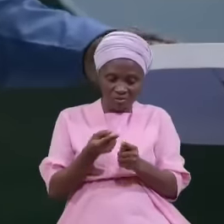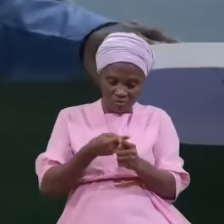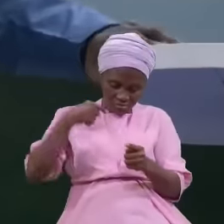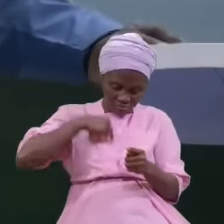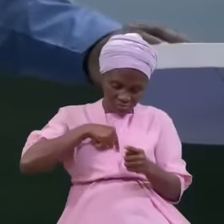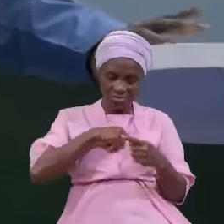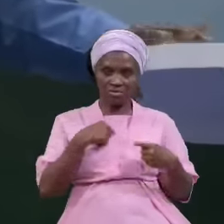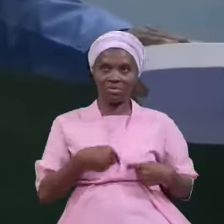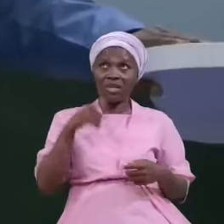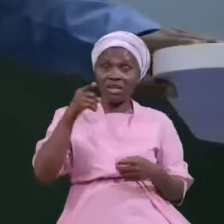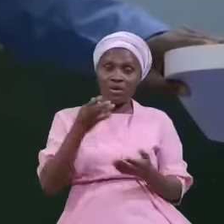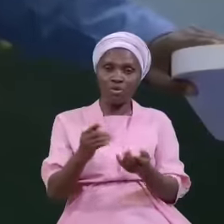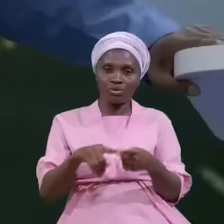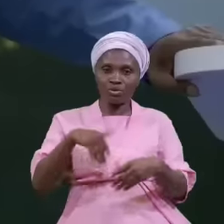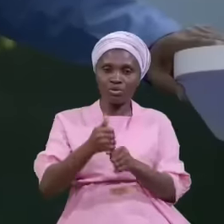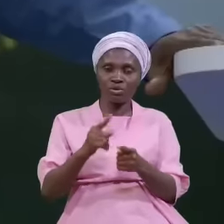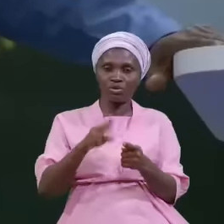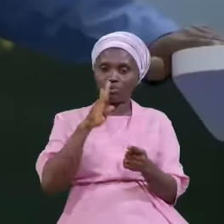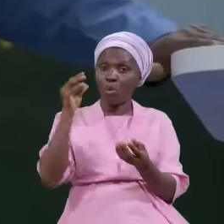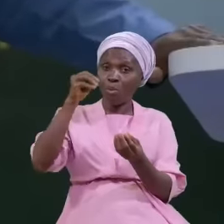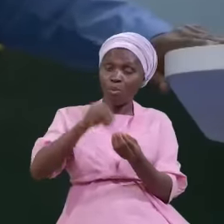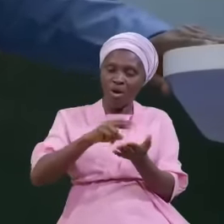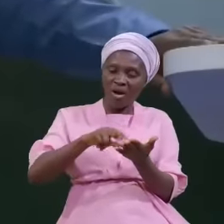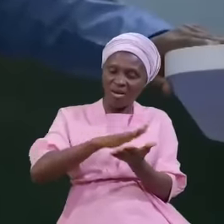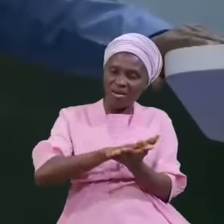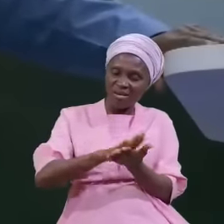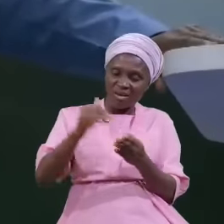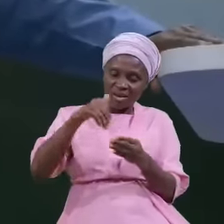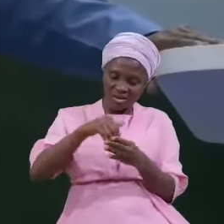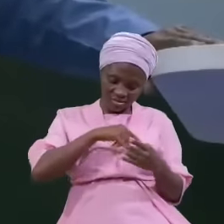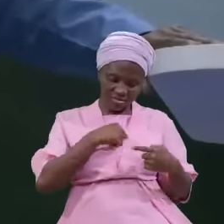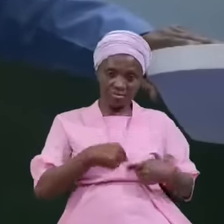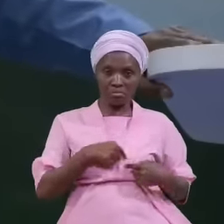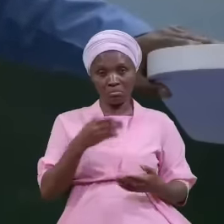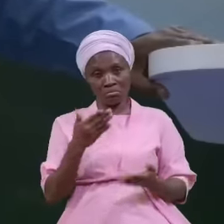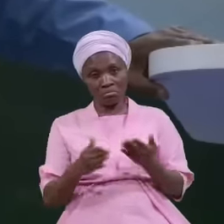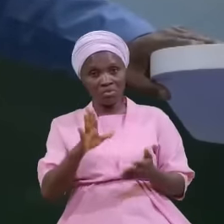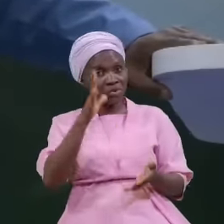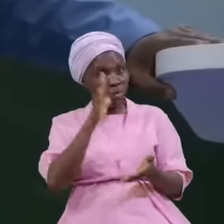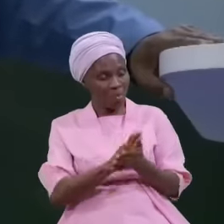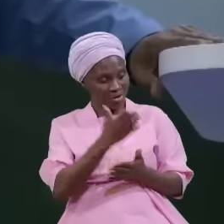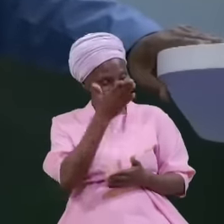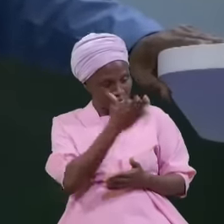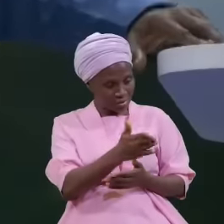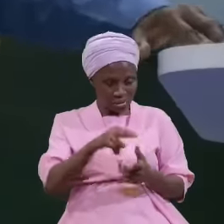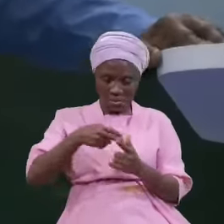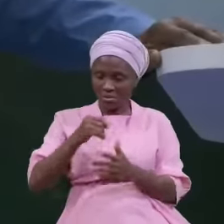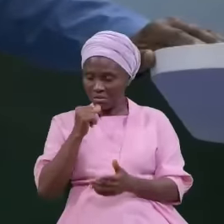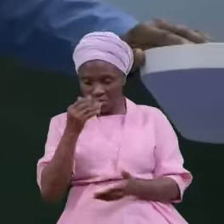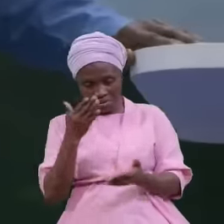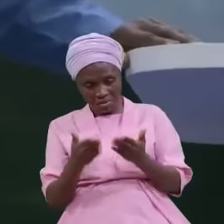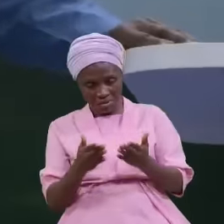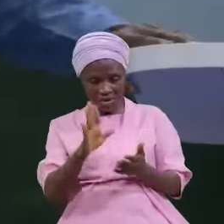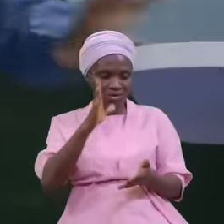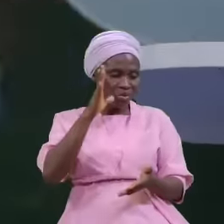righteous on the inside. Whether, you know, your wife is there or not, whether your wife knows what you are looking into